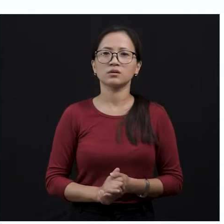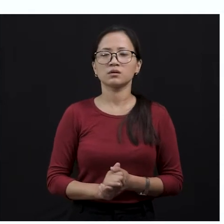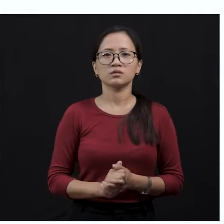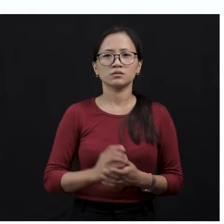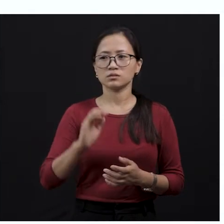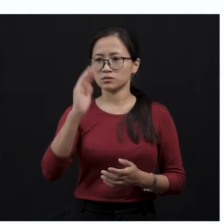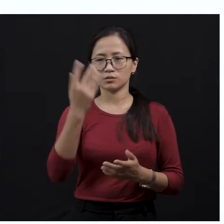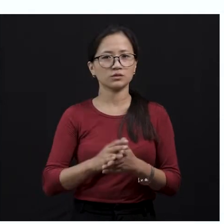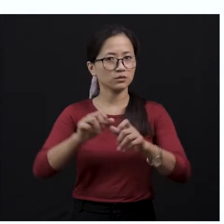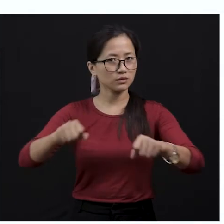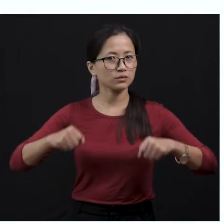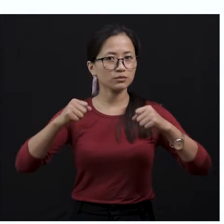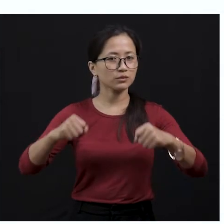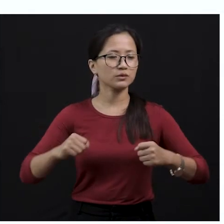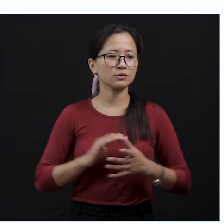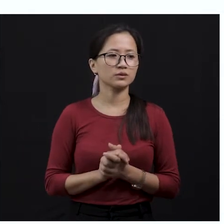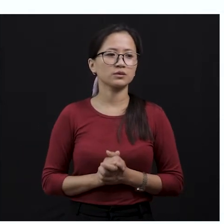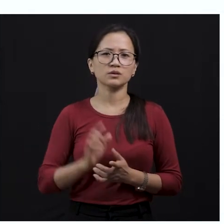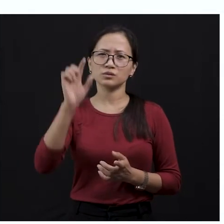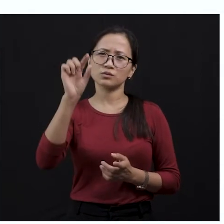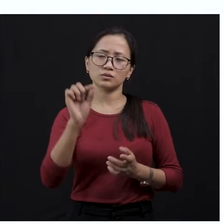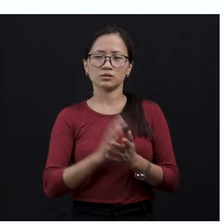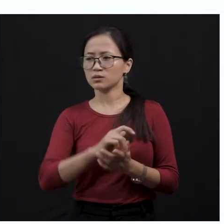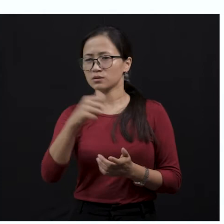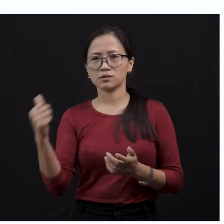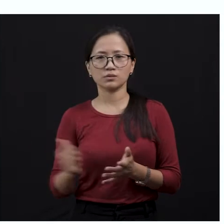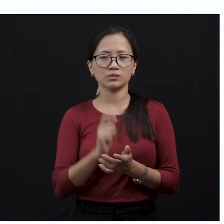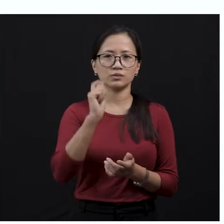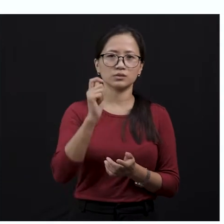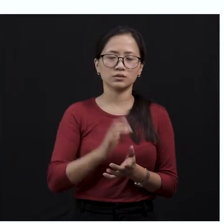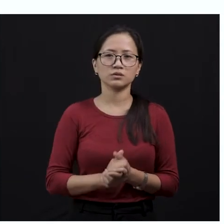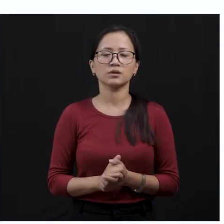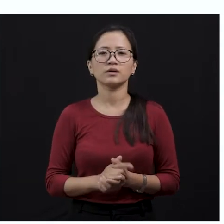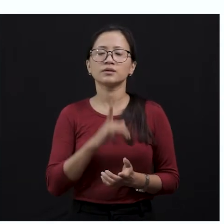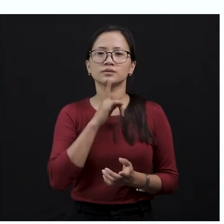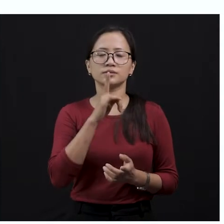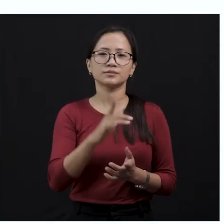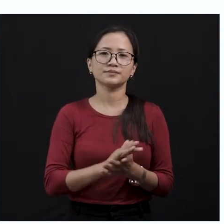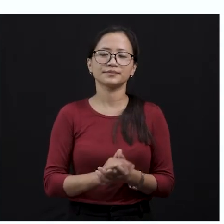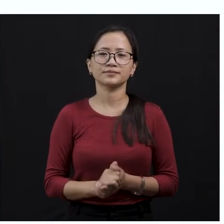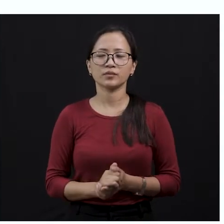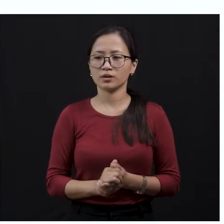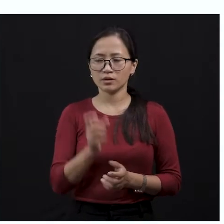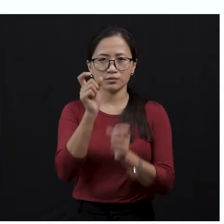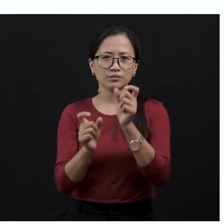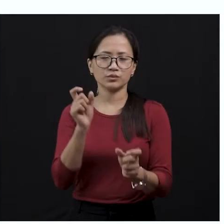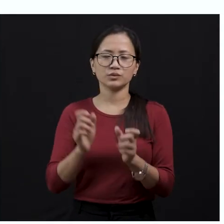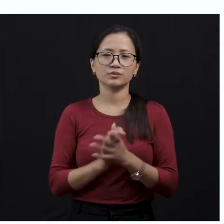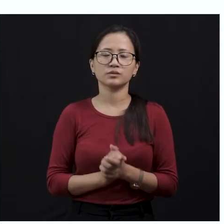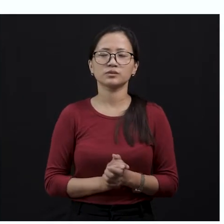sailing on the boat, some are doing some other works. So it is said that the people during